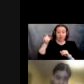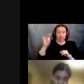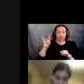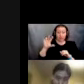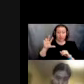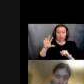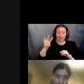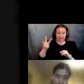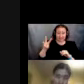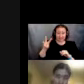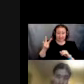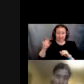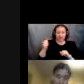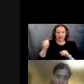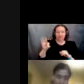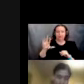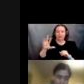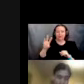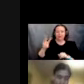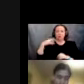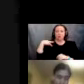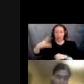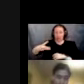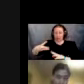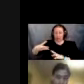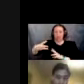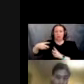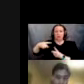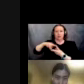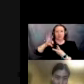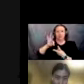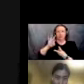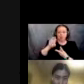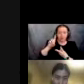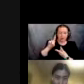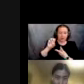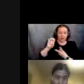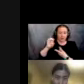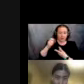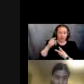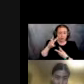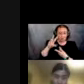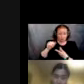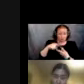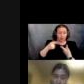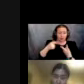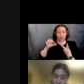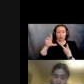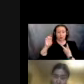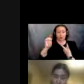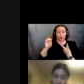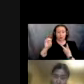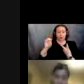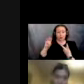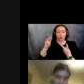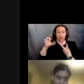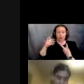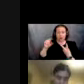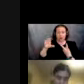Washington State. So Fred Egawa and Grace Margaret Celestine, who was of the Lummi tribe